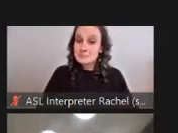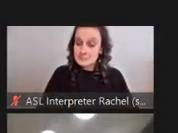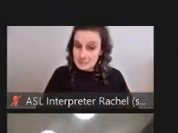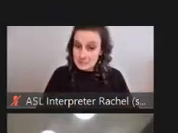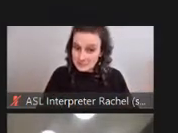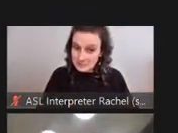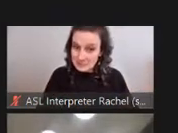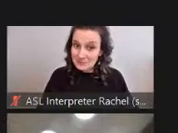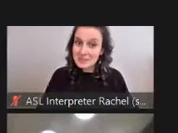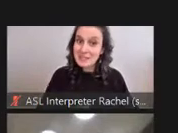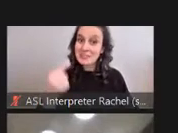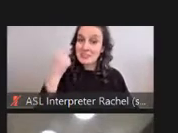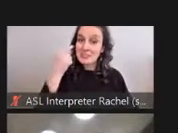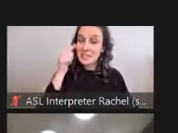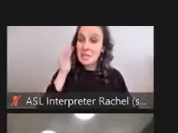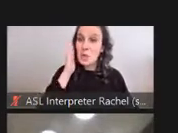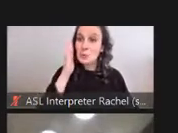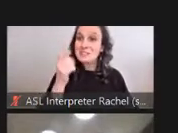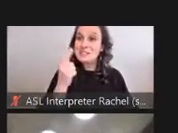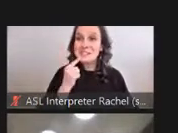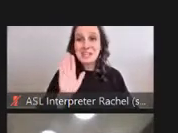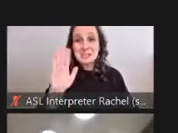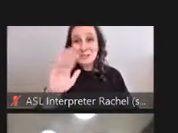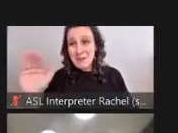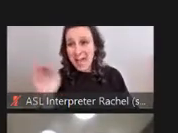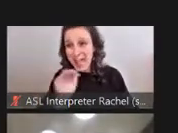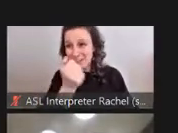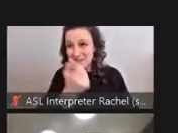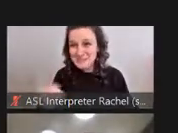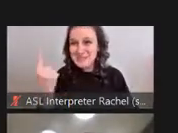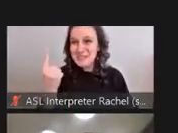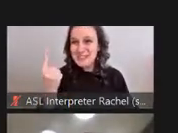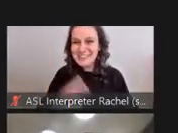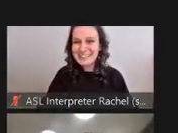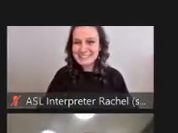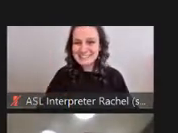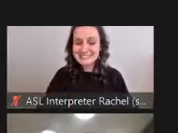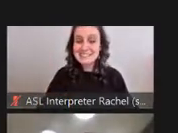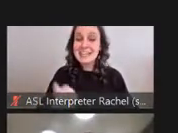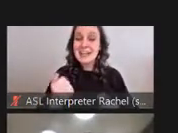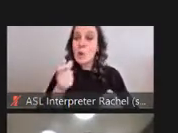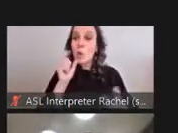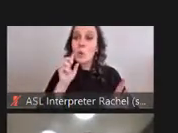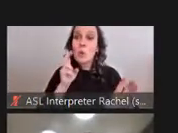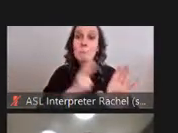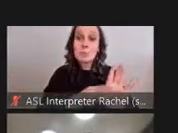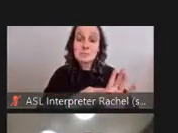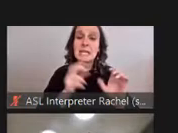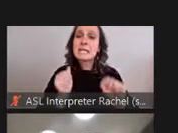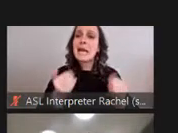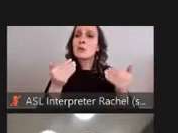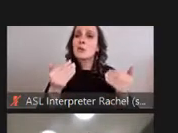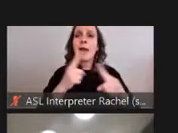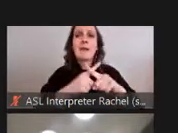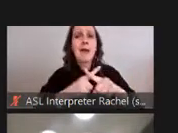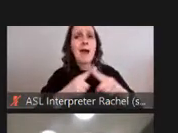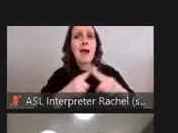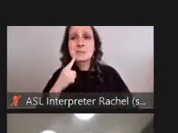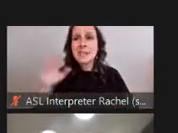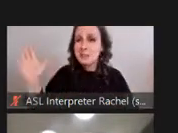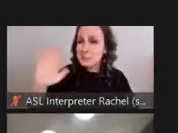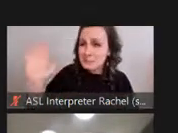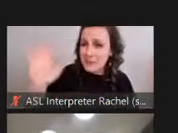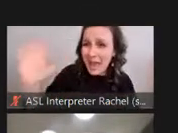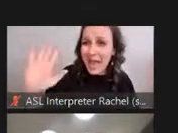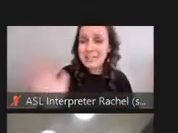I am going to say goodbye to everybody. If everybody that participated could just like unmute themselves, say goodbye, give